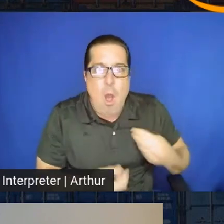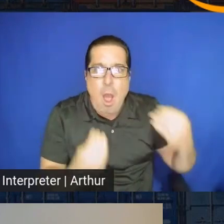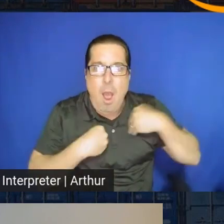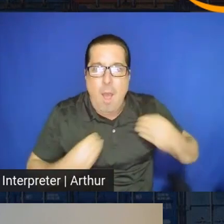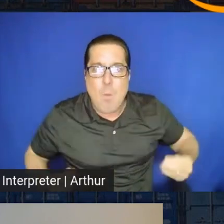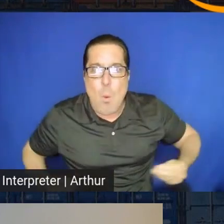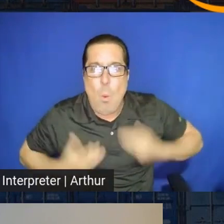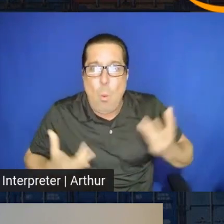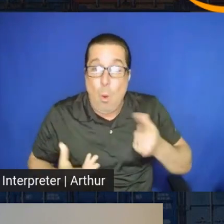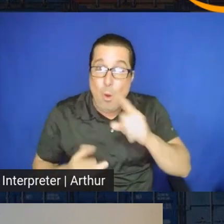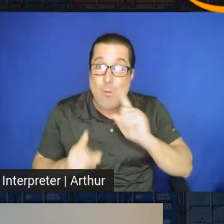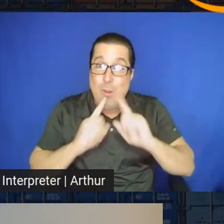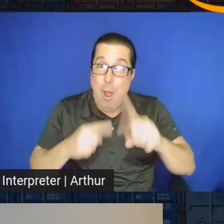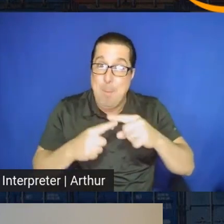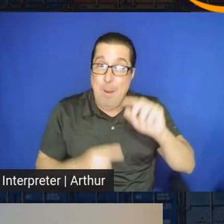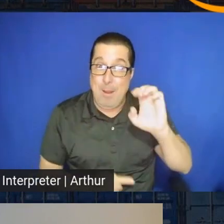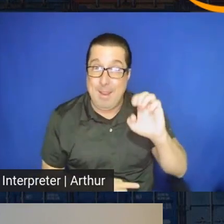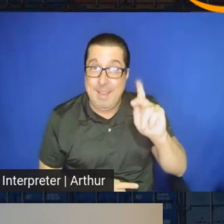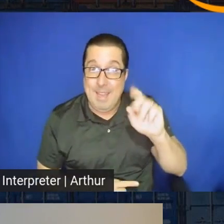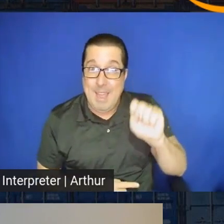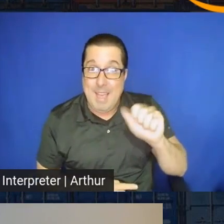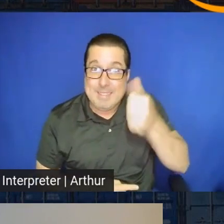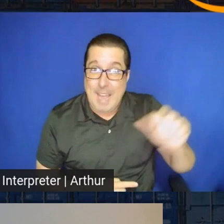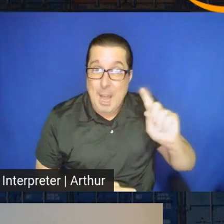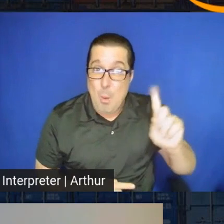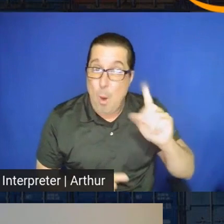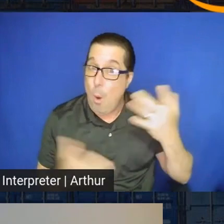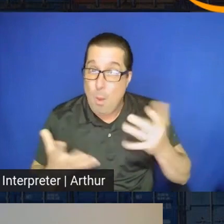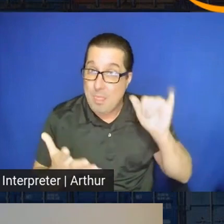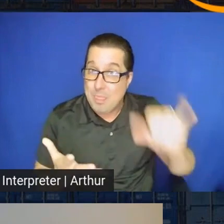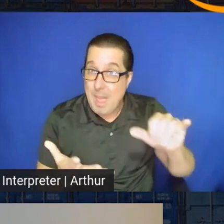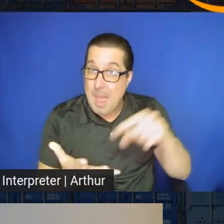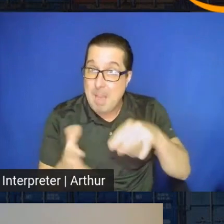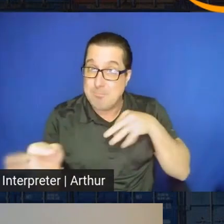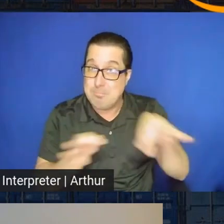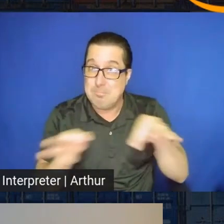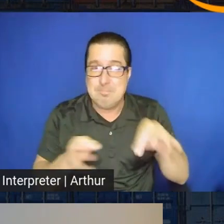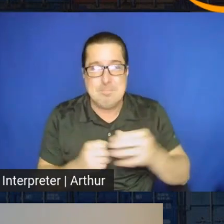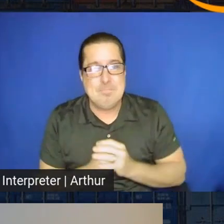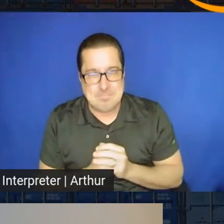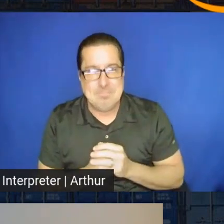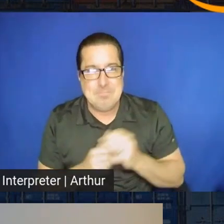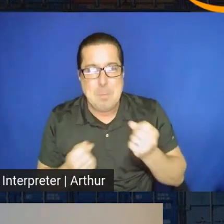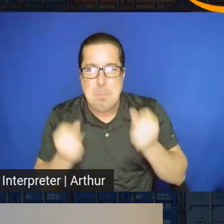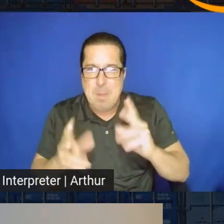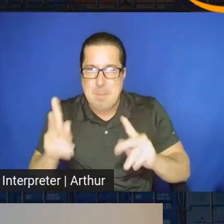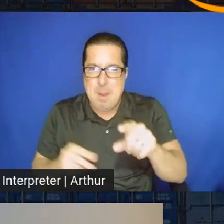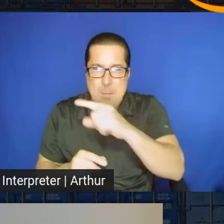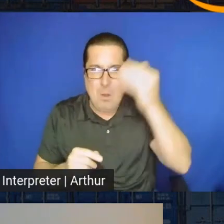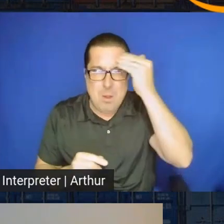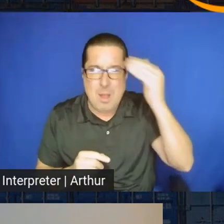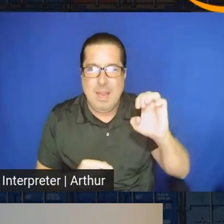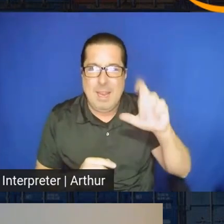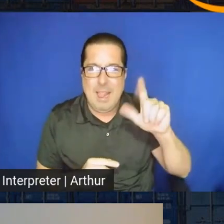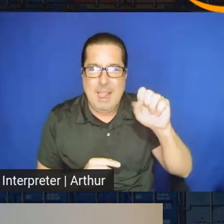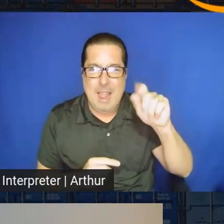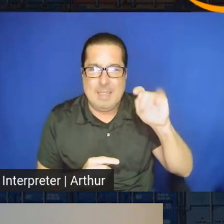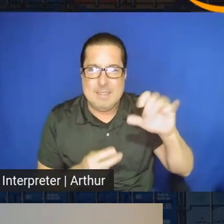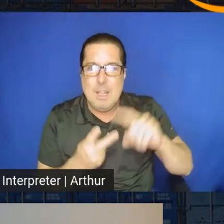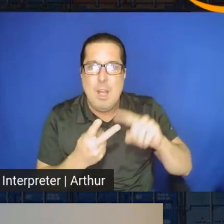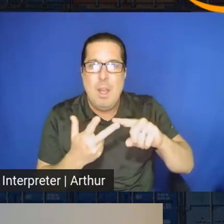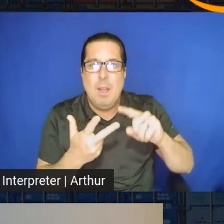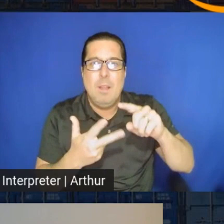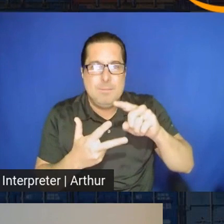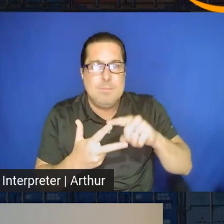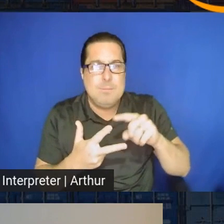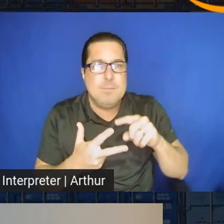asked about EKS Anywhere. So EKS, people are mostly familiar with. It's Elastic Kubernetes Service. It's a managed service